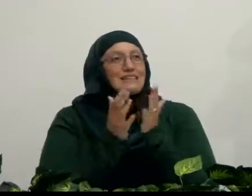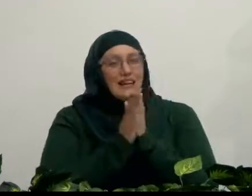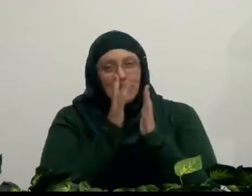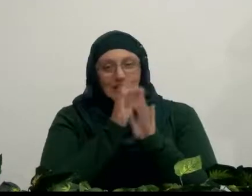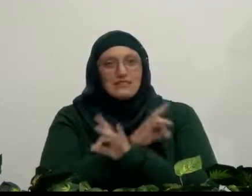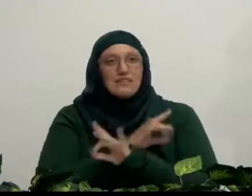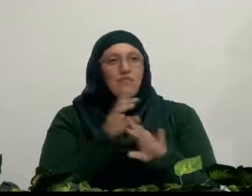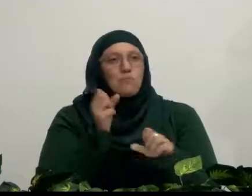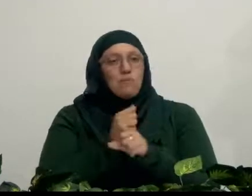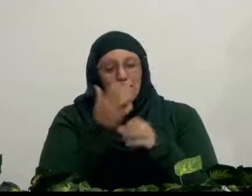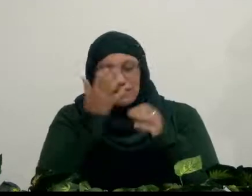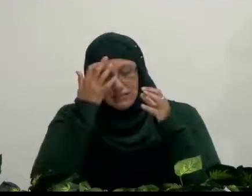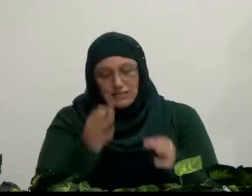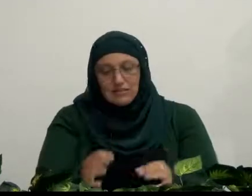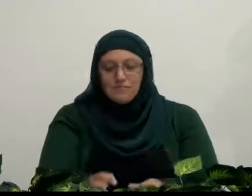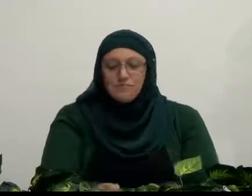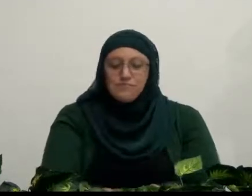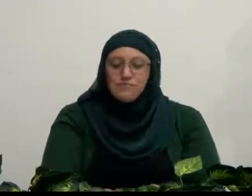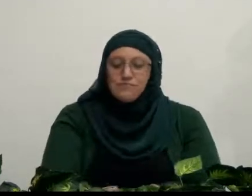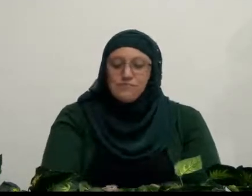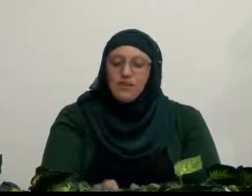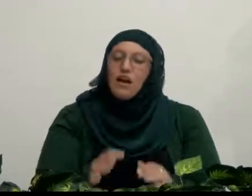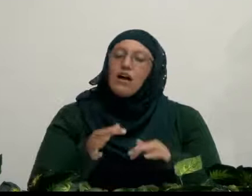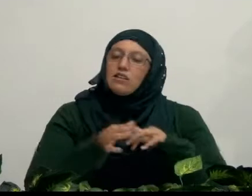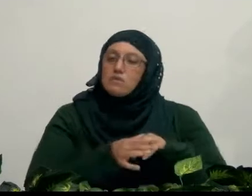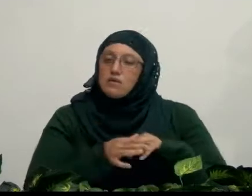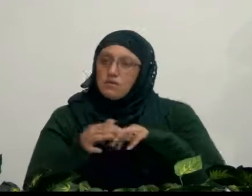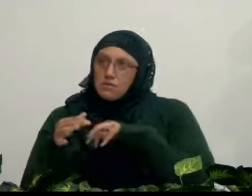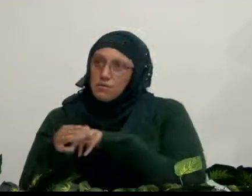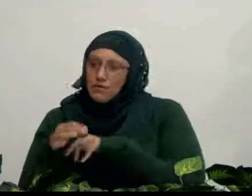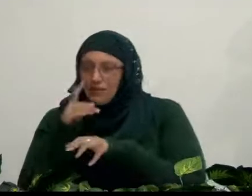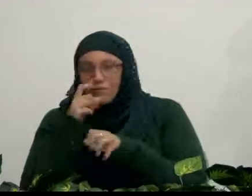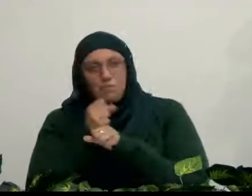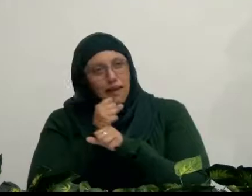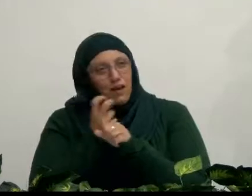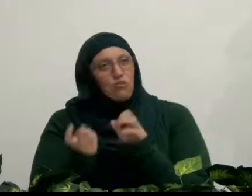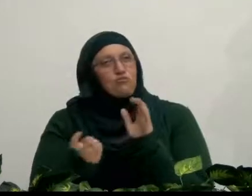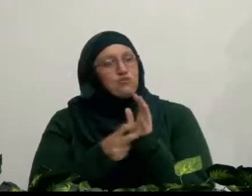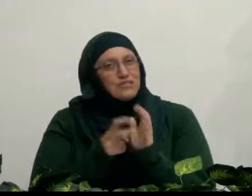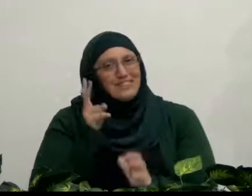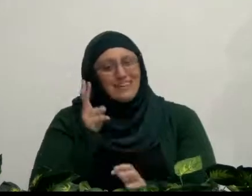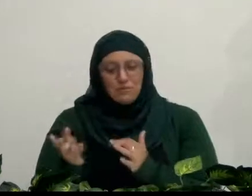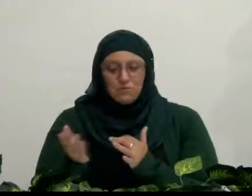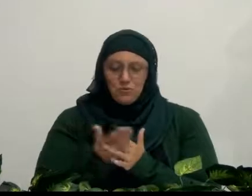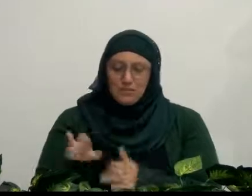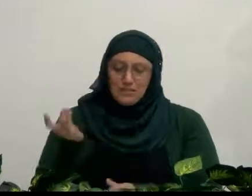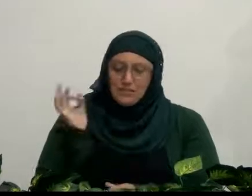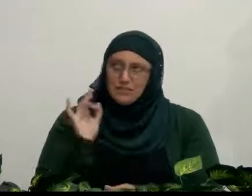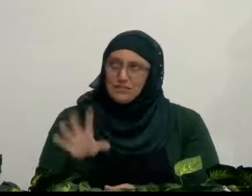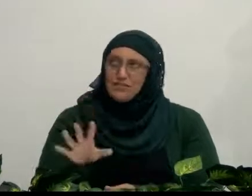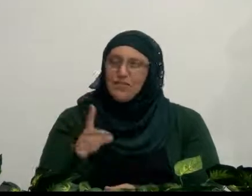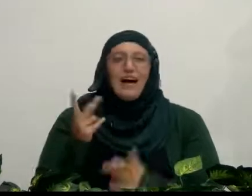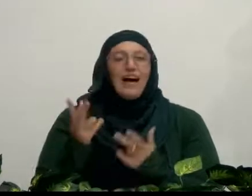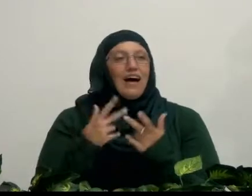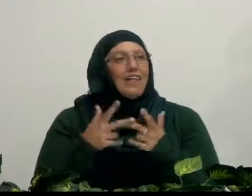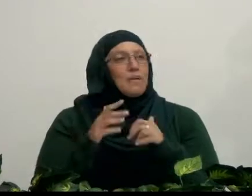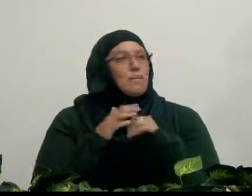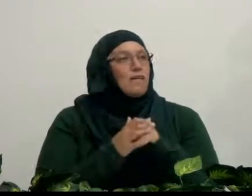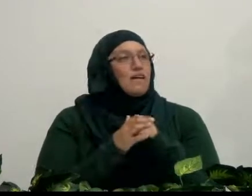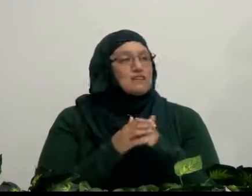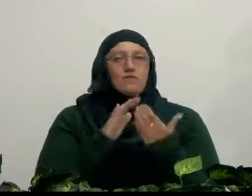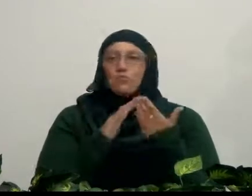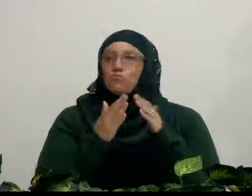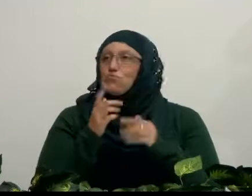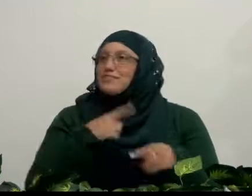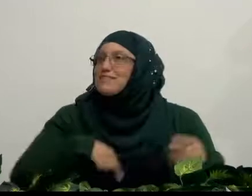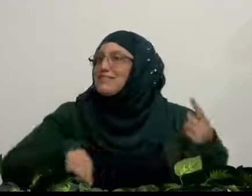contract. Husband and wife, as I will explain it, they can make this contract again between themselves, members of the community, and as